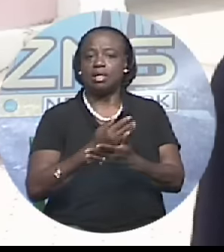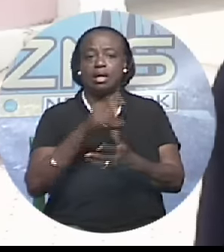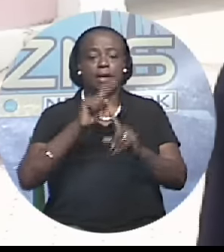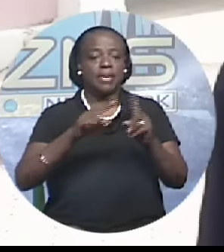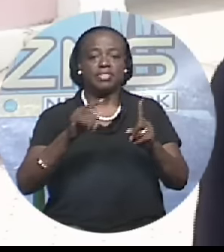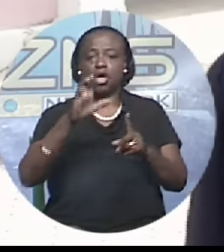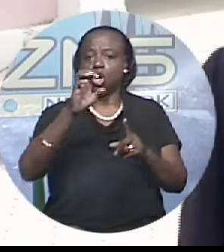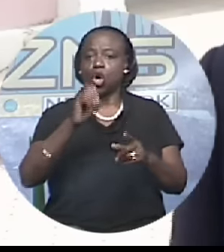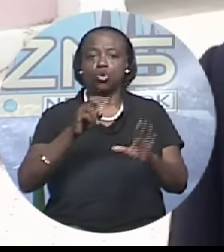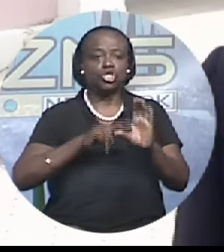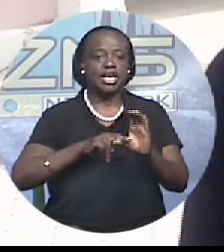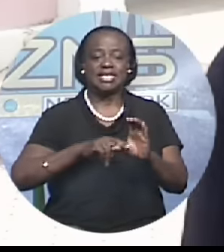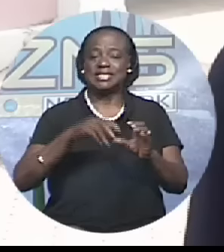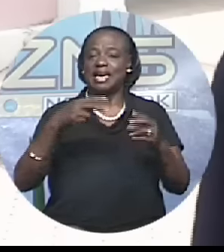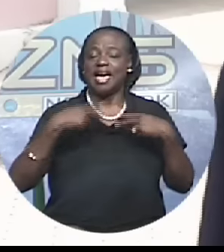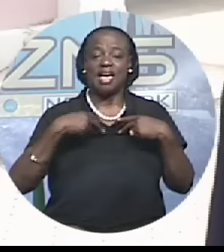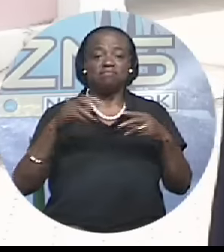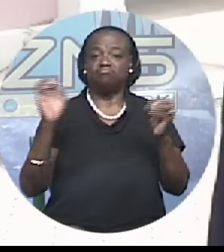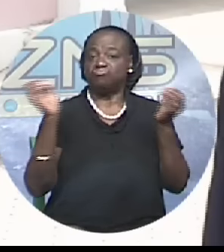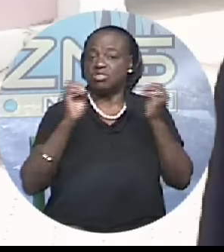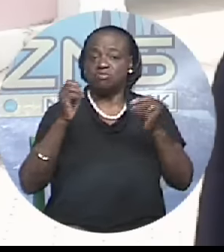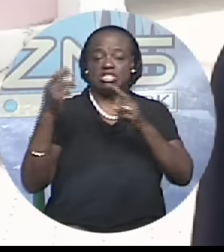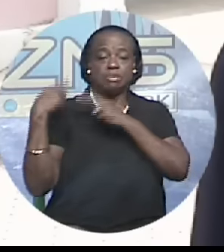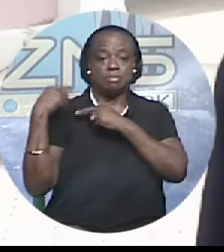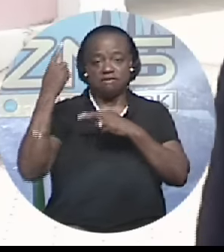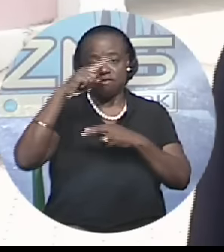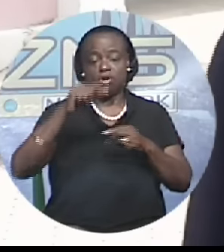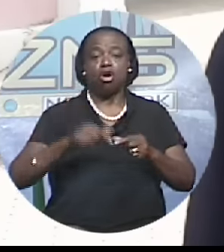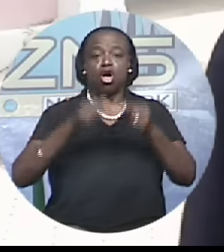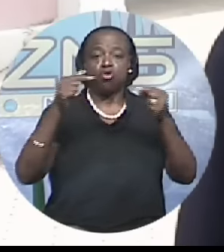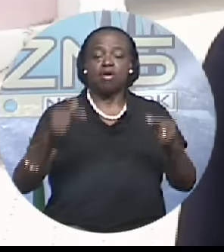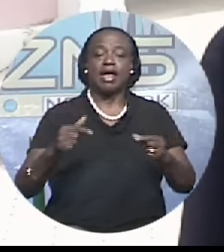for Grand Bahama, Cat Island, or Eleuthera.